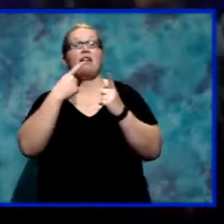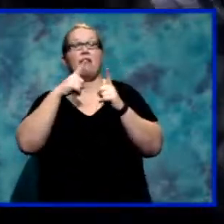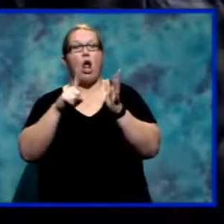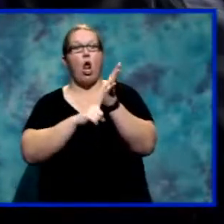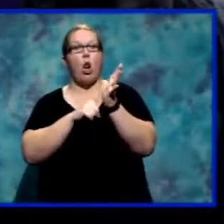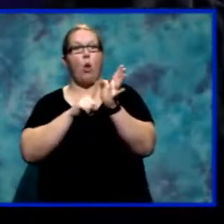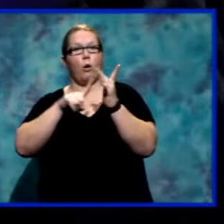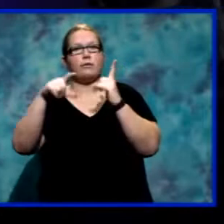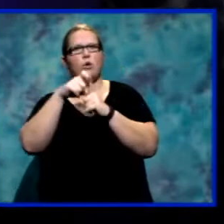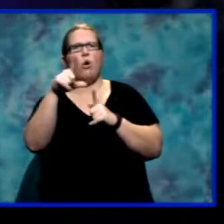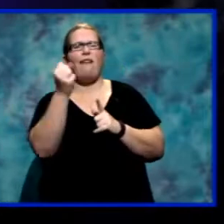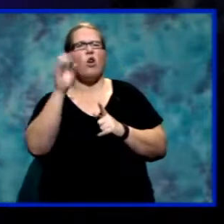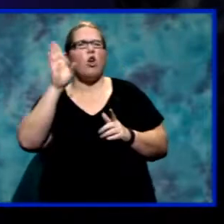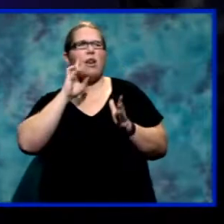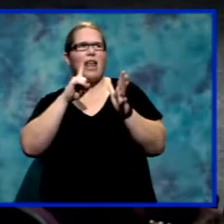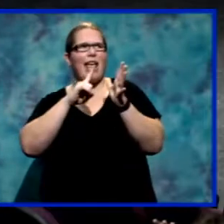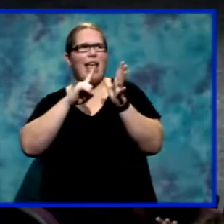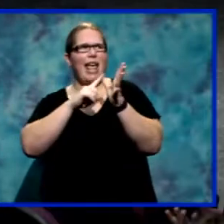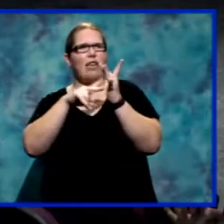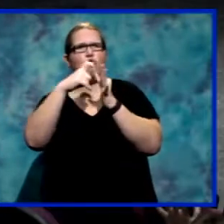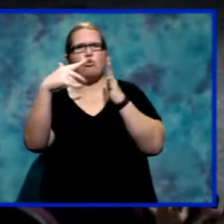Who's heard of ADRA Blacktown Centre? Drop-in centre?